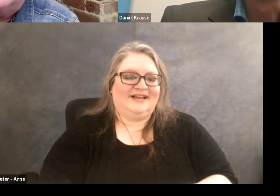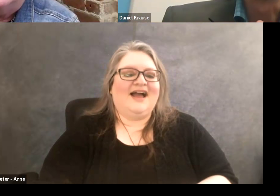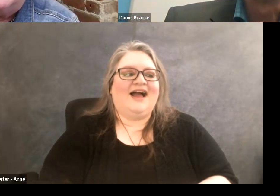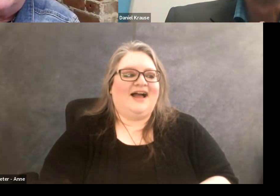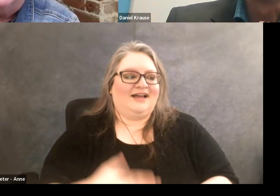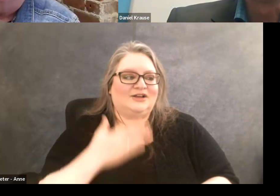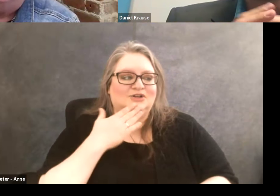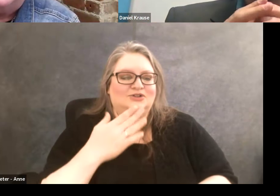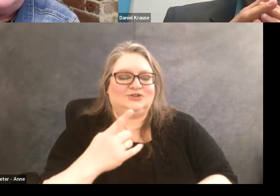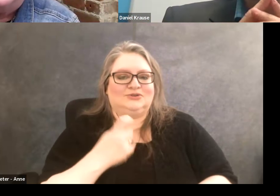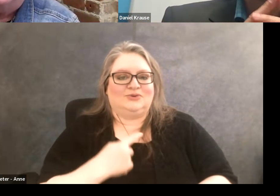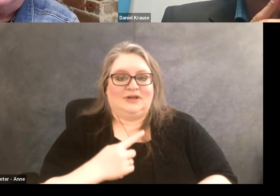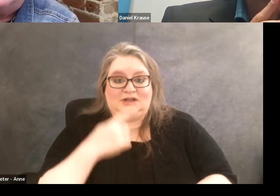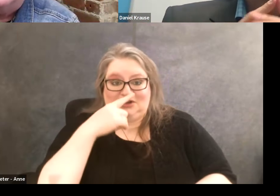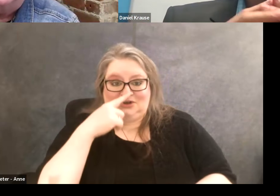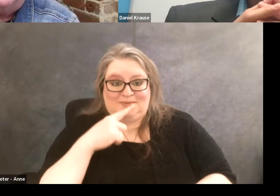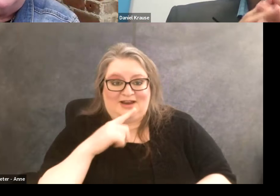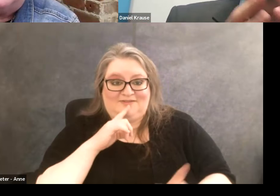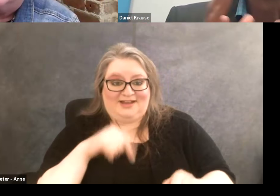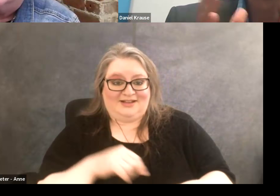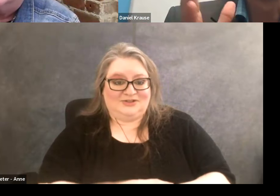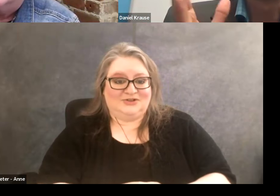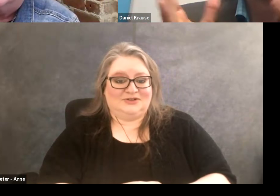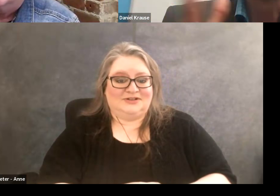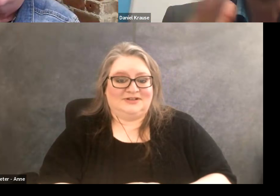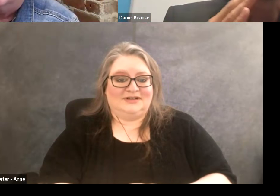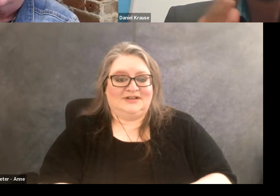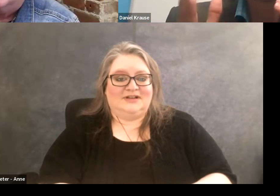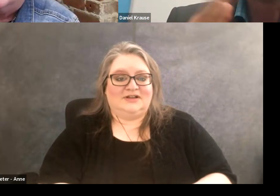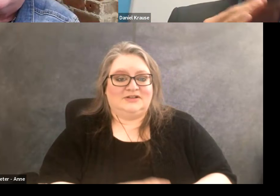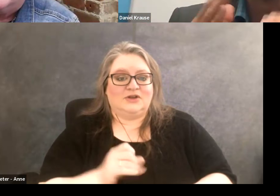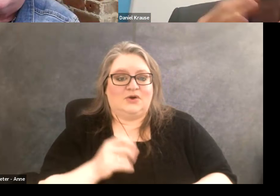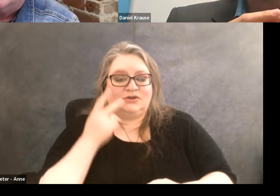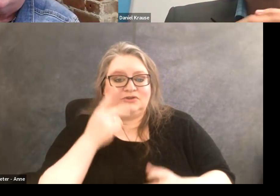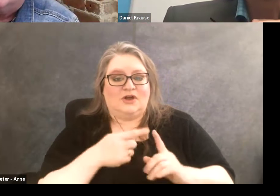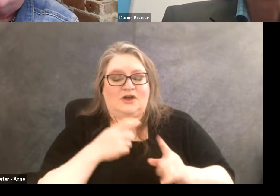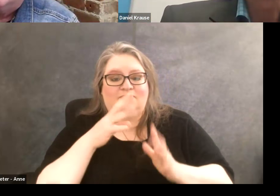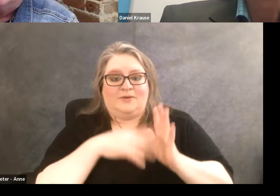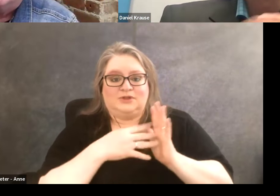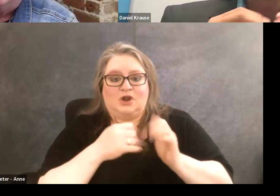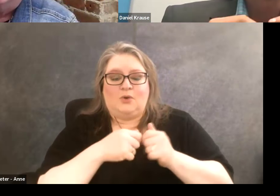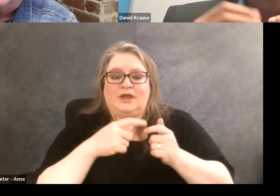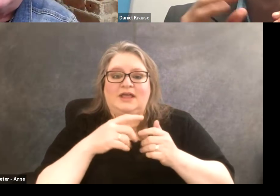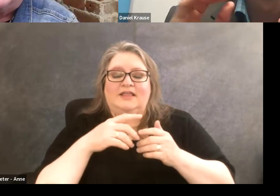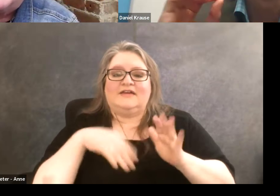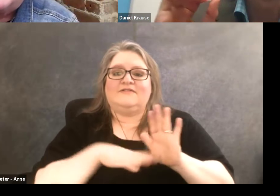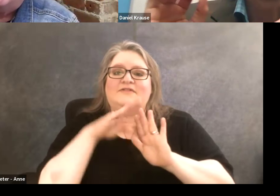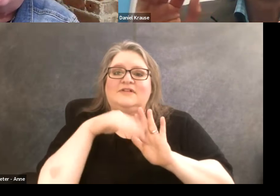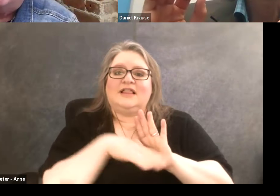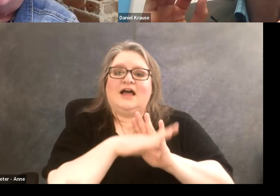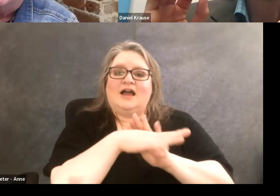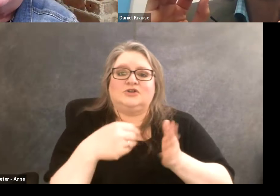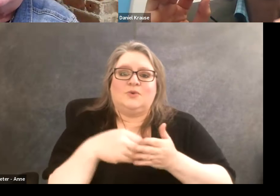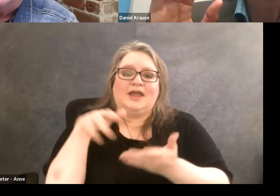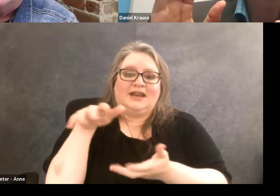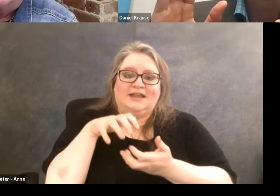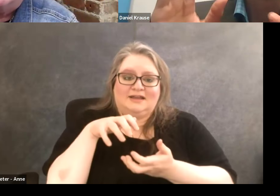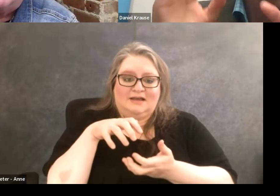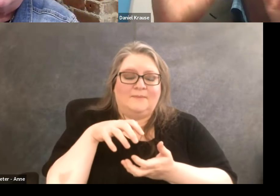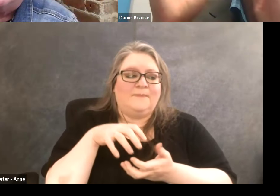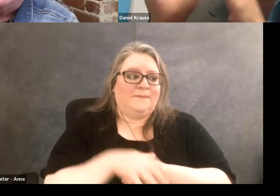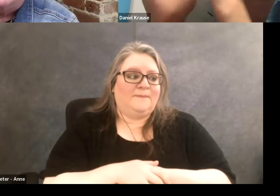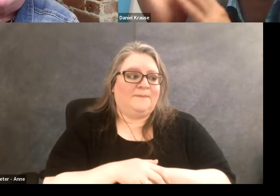That's a good one. Do you mind if I take a swing at it? Go All for right. it. So as you saw from that chart with that fluctuating income, you need to